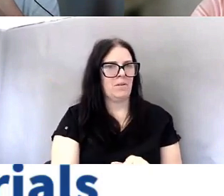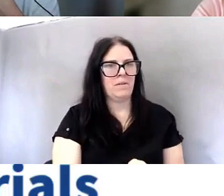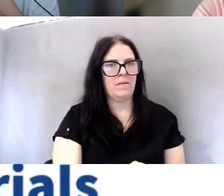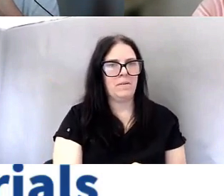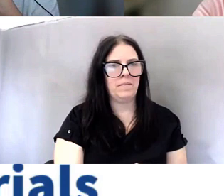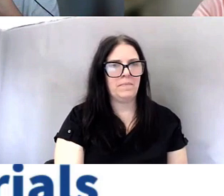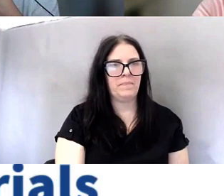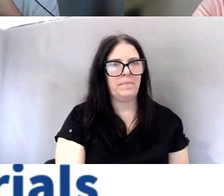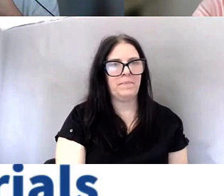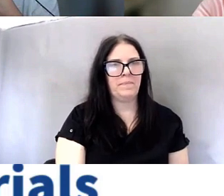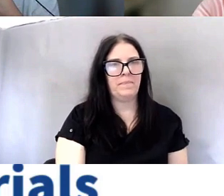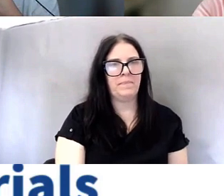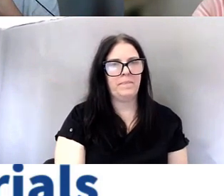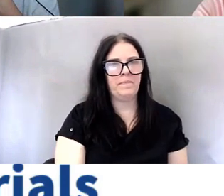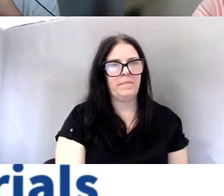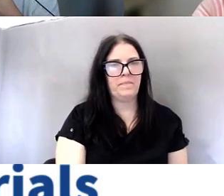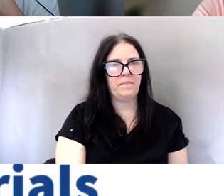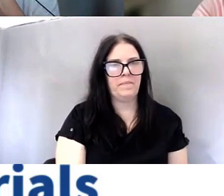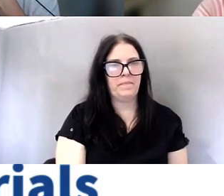them.